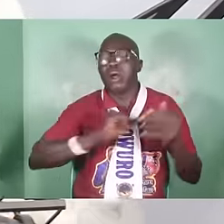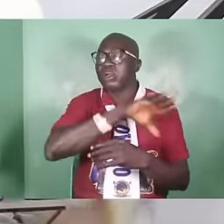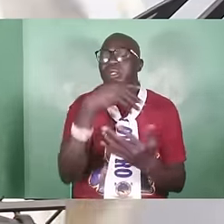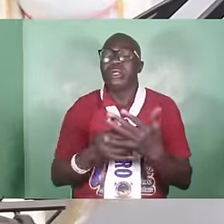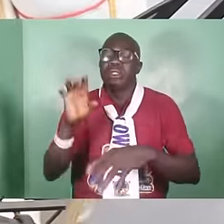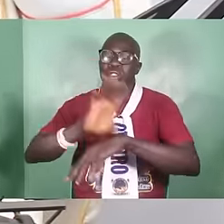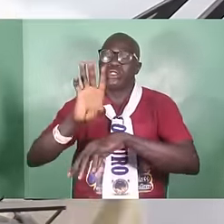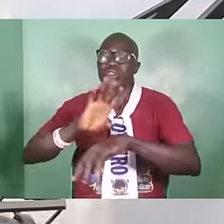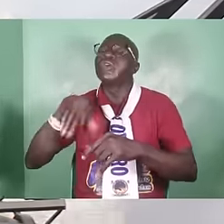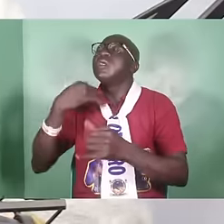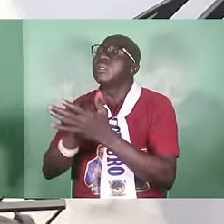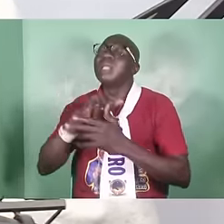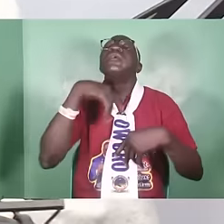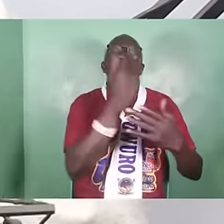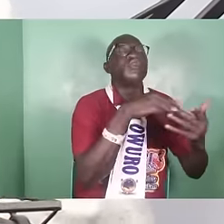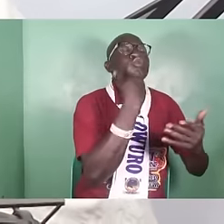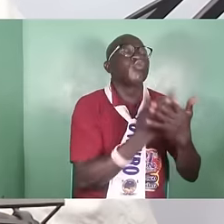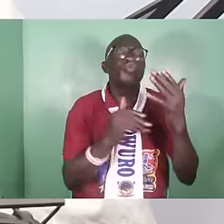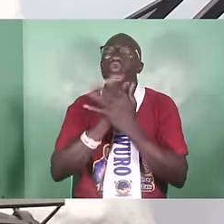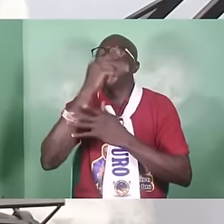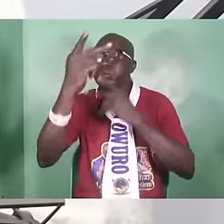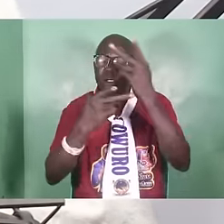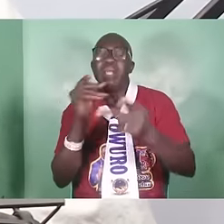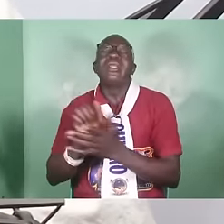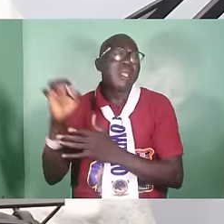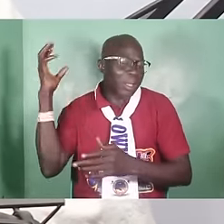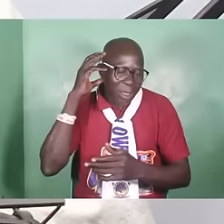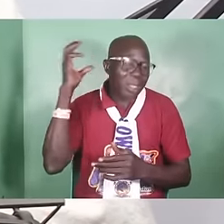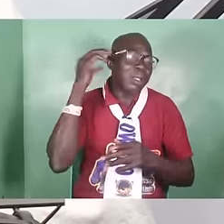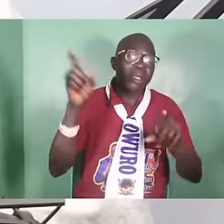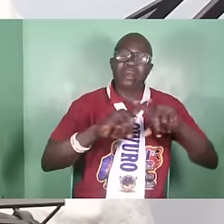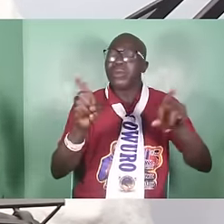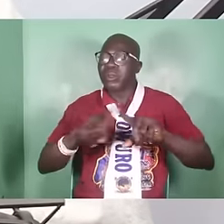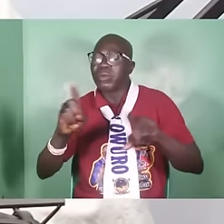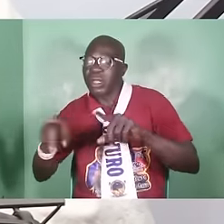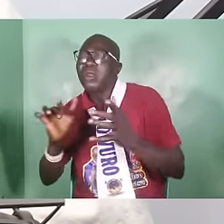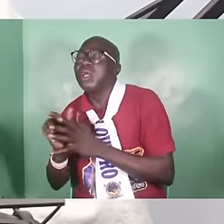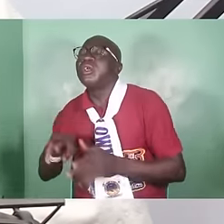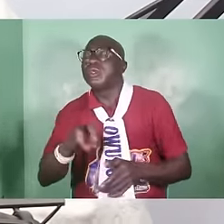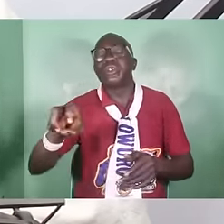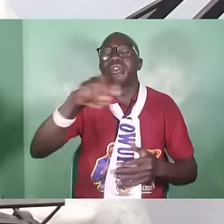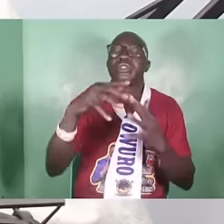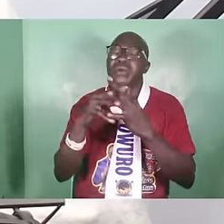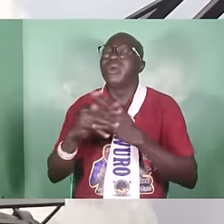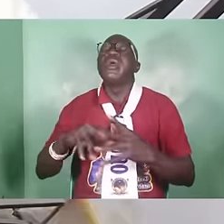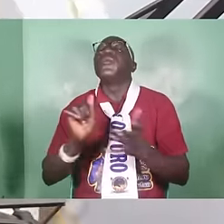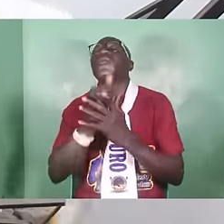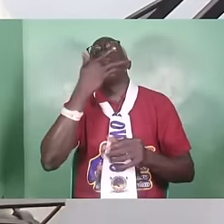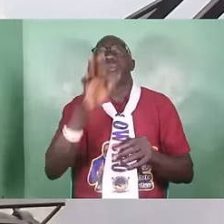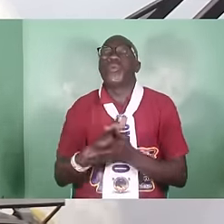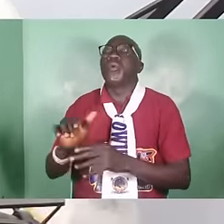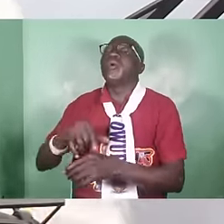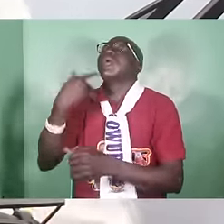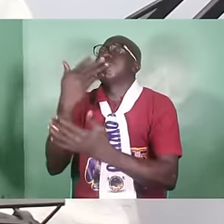out the church. Ti won ti so iran gidi. Molo ti bo ni ti ni si. O lo America. Be iran o se for